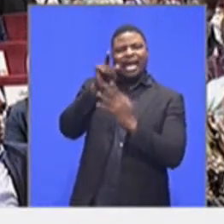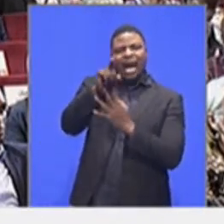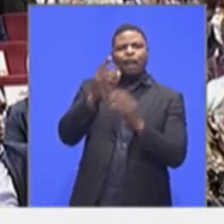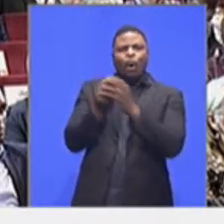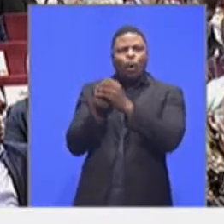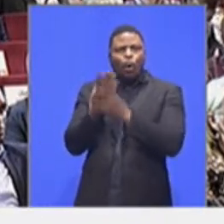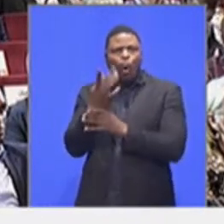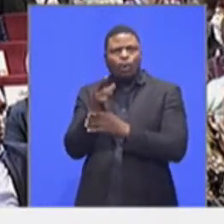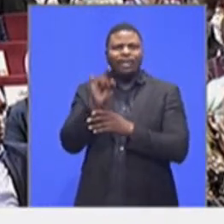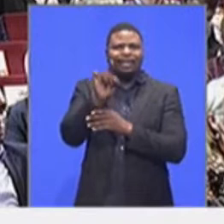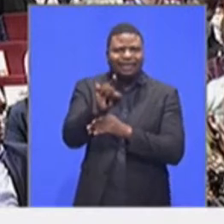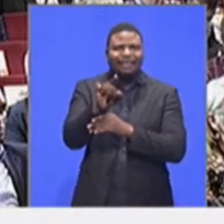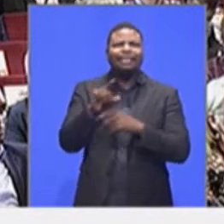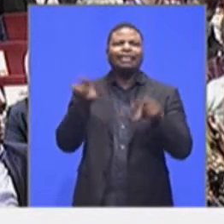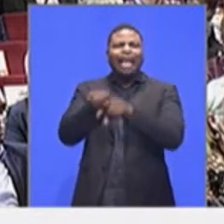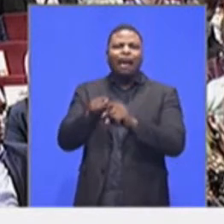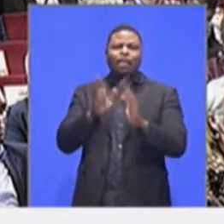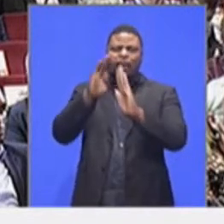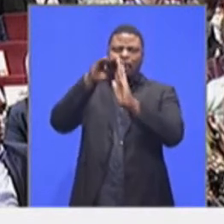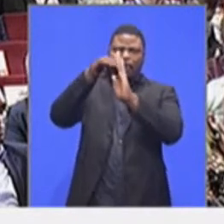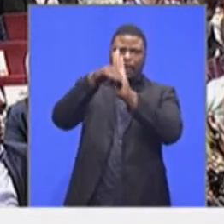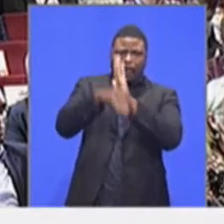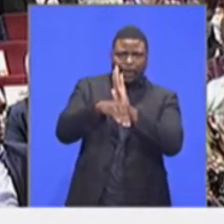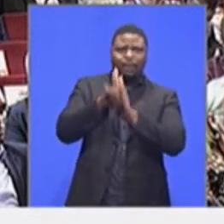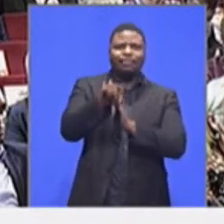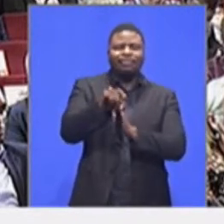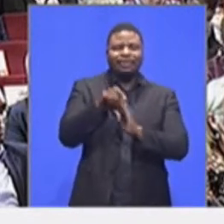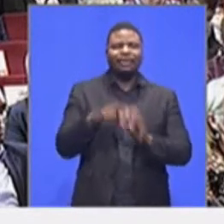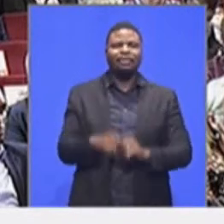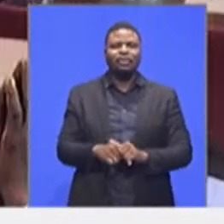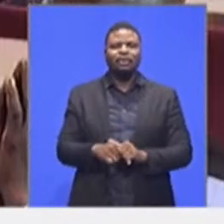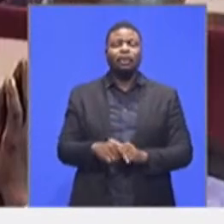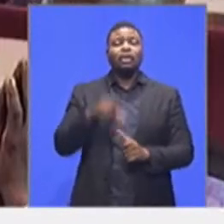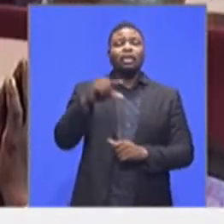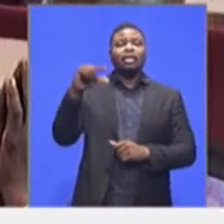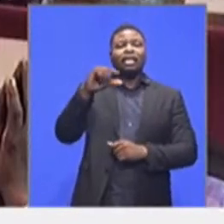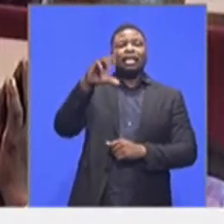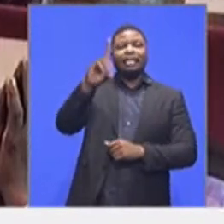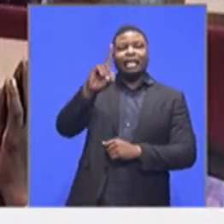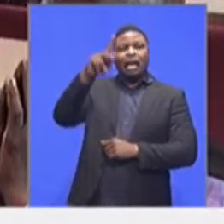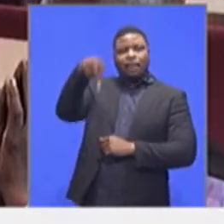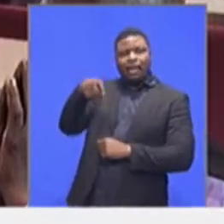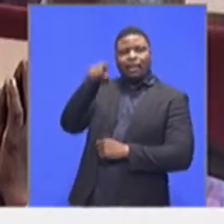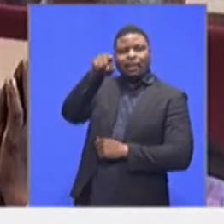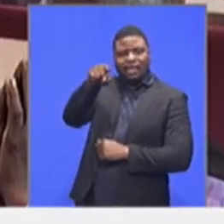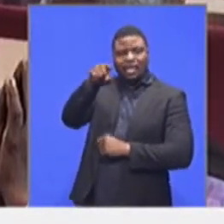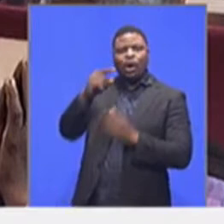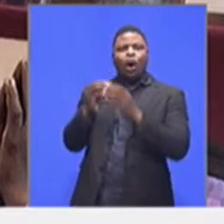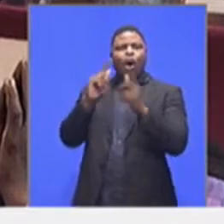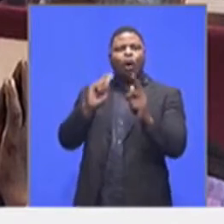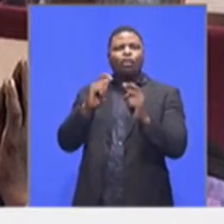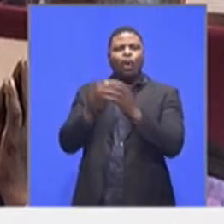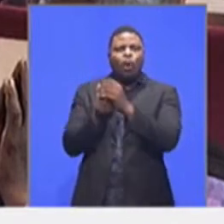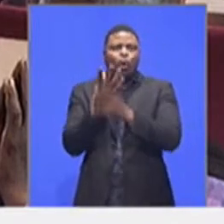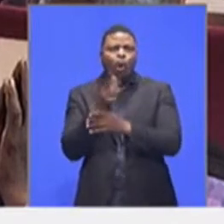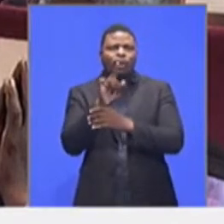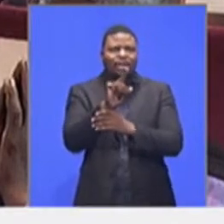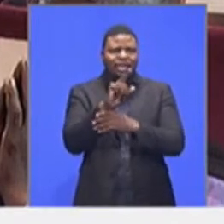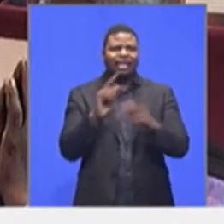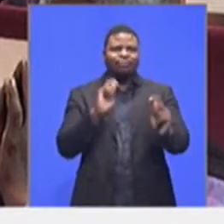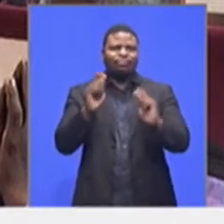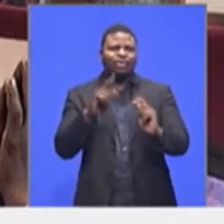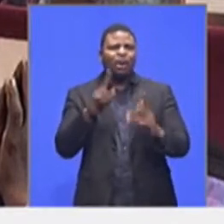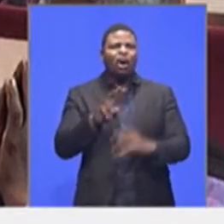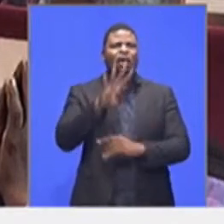has deteriorated. The real GDP growth is projected to average 1.4% from